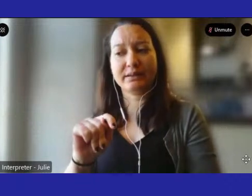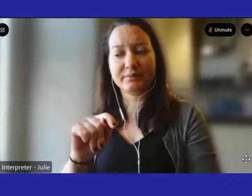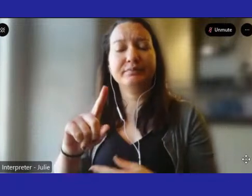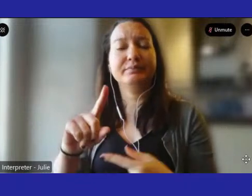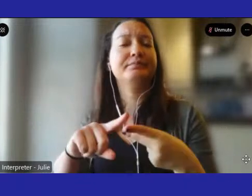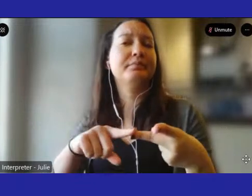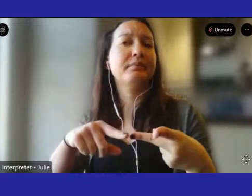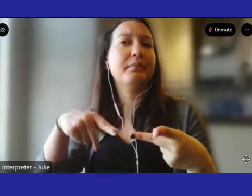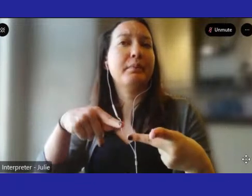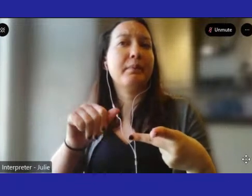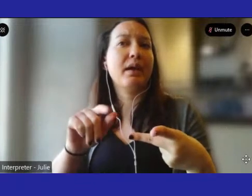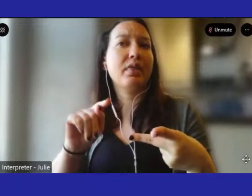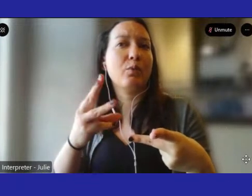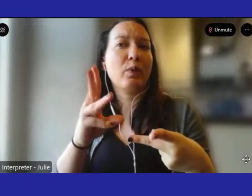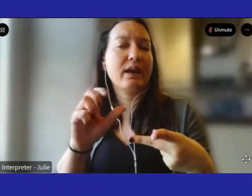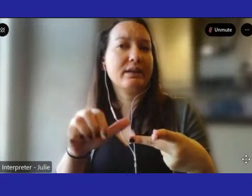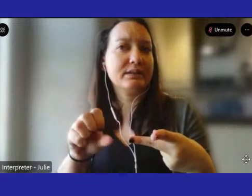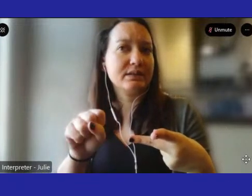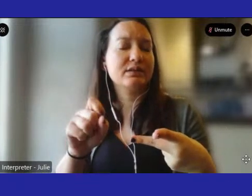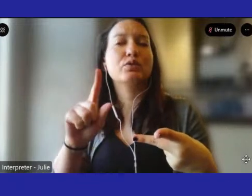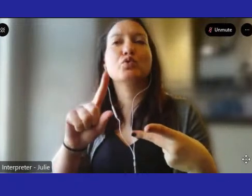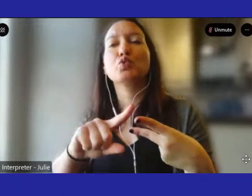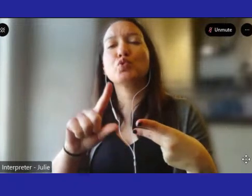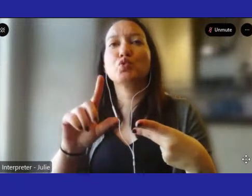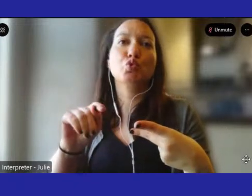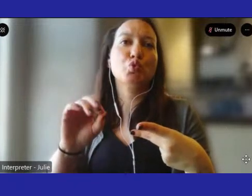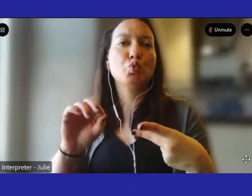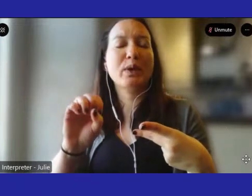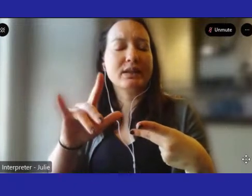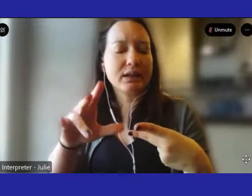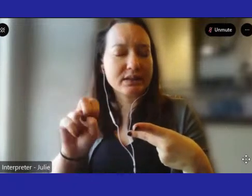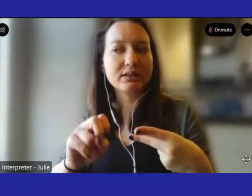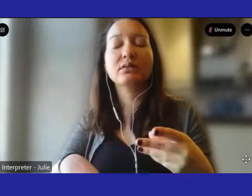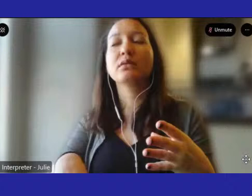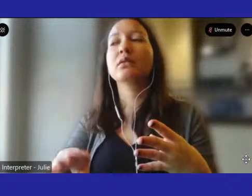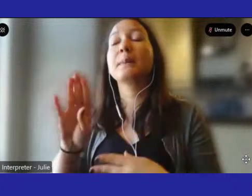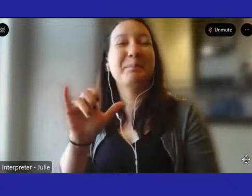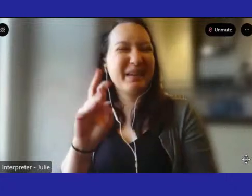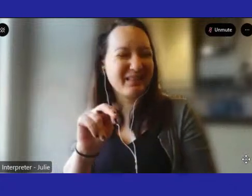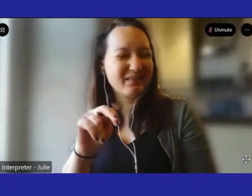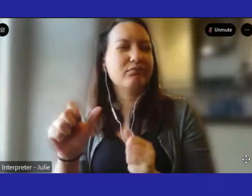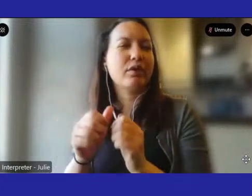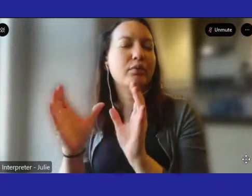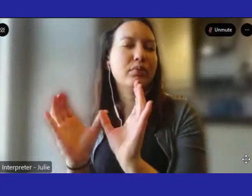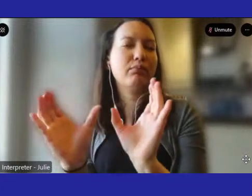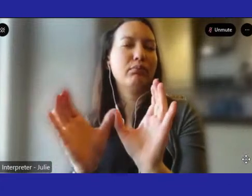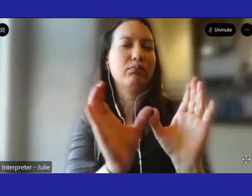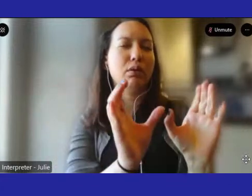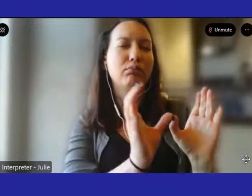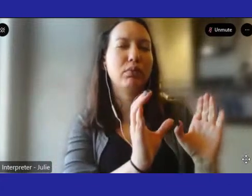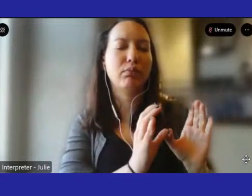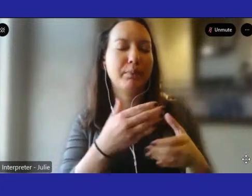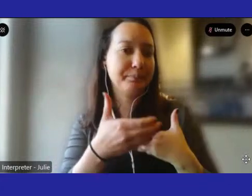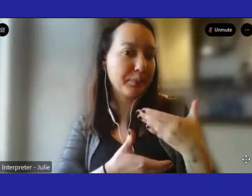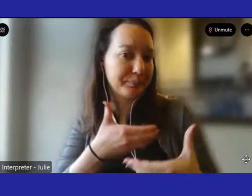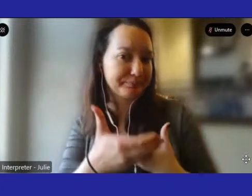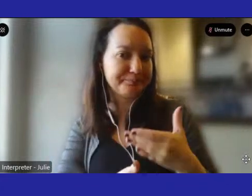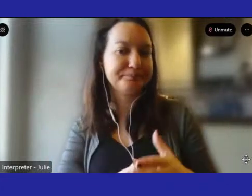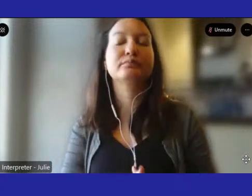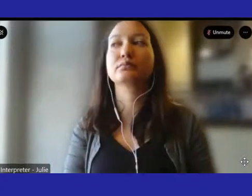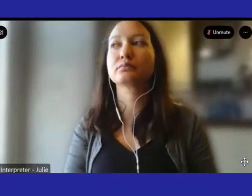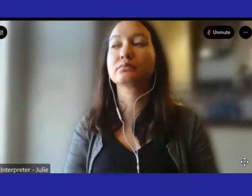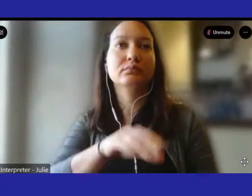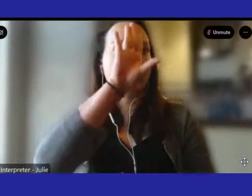Excellence, Beacon, and several other nursing certification processes. So not all the